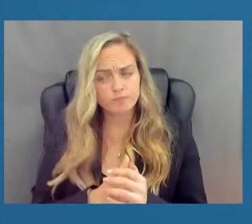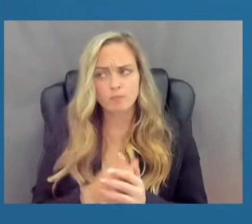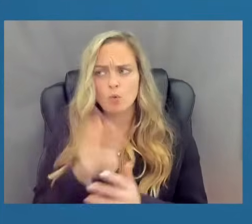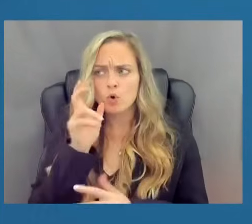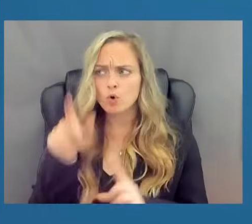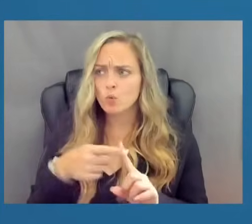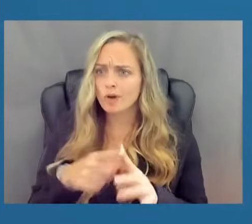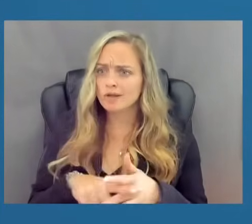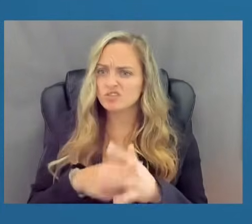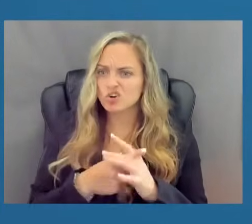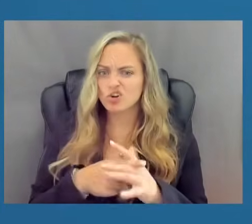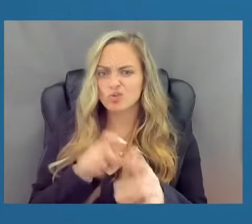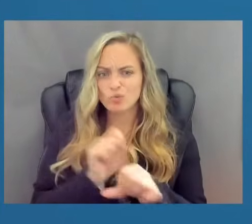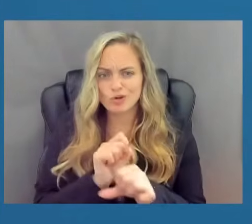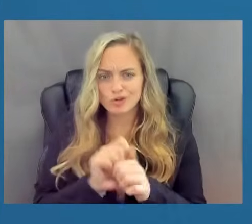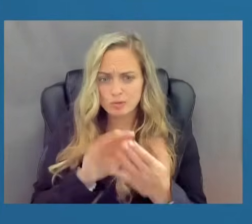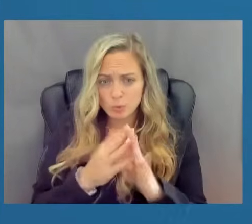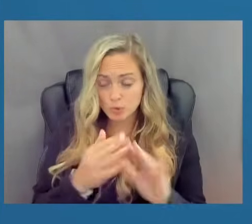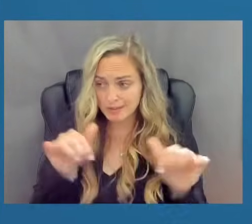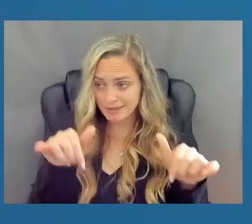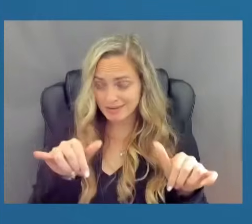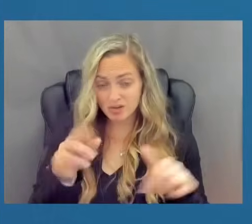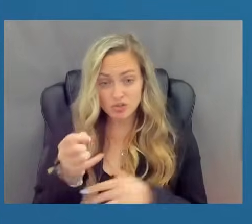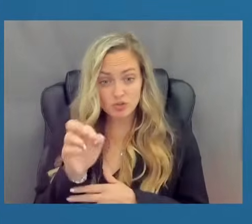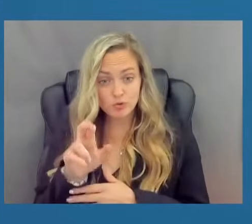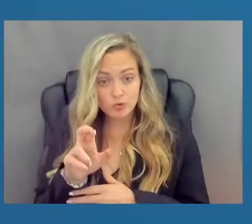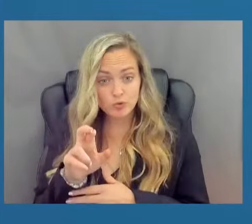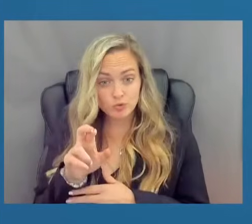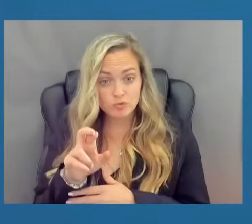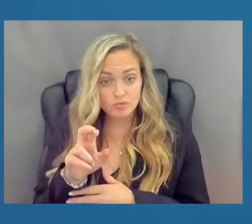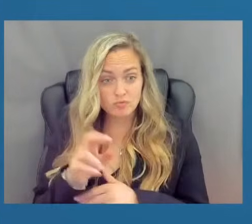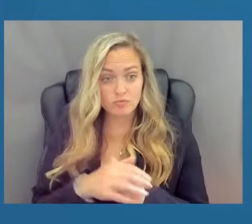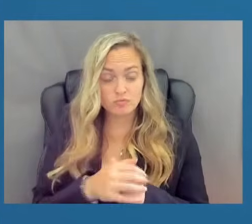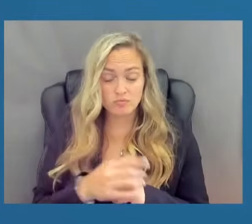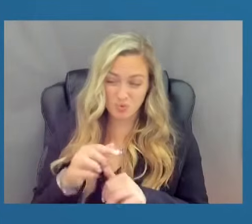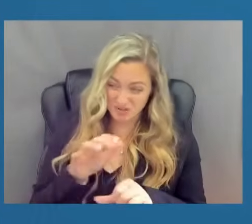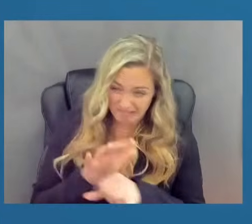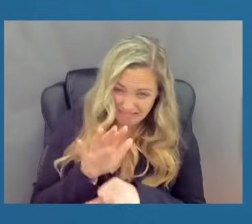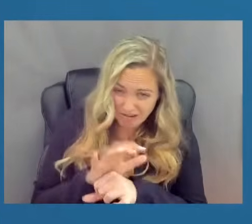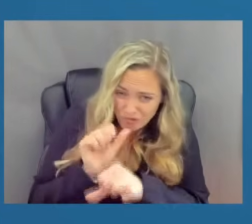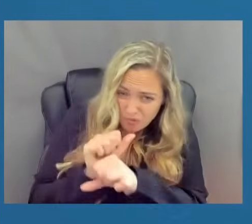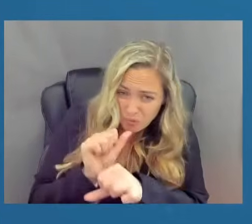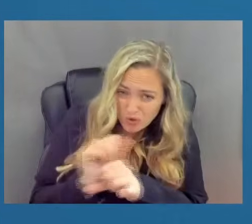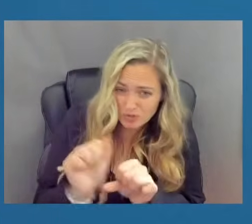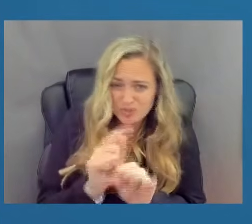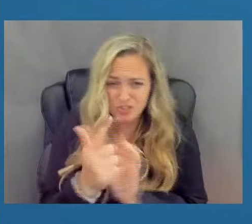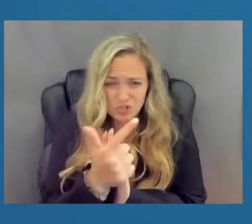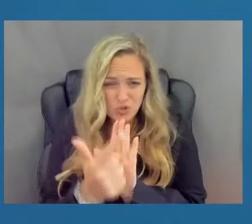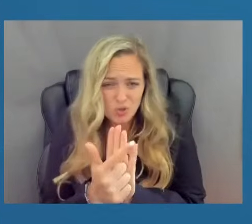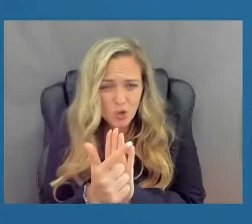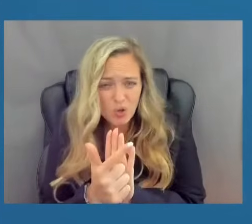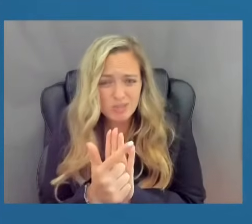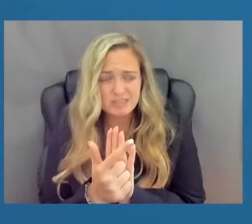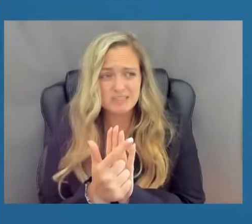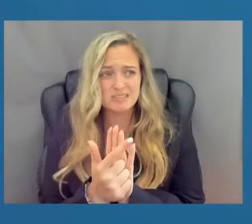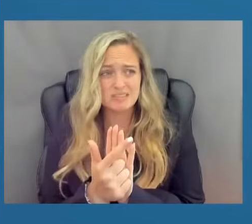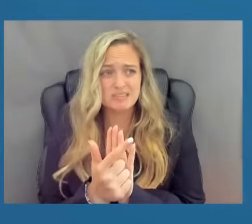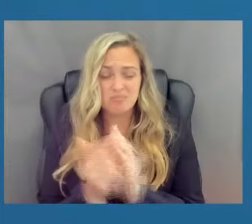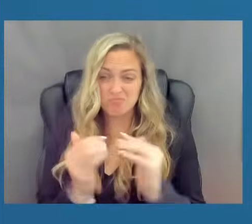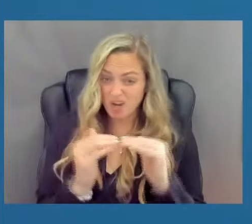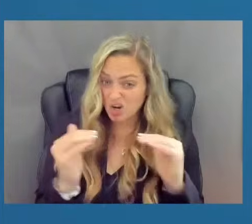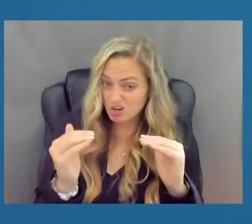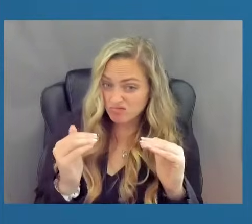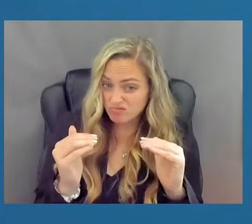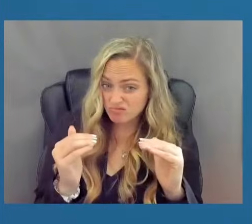to communities like Syracuse, like Onondaga County. Are we doing enough to make sure that our laws are fair